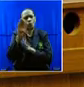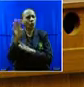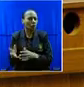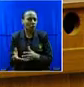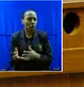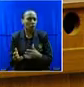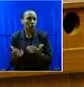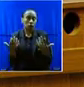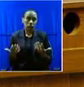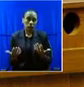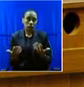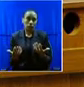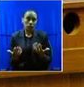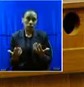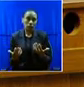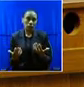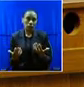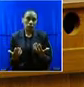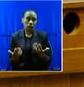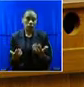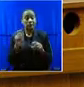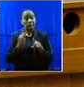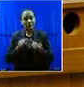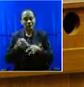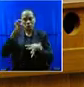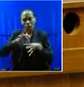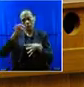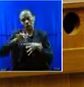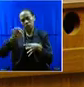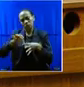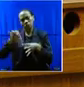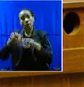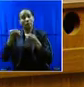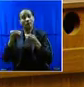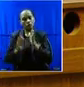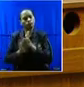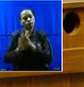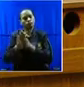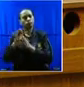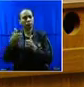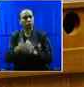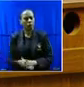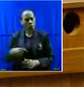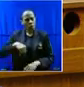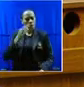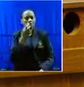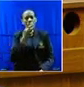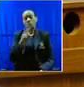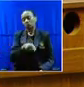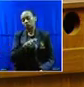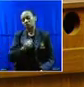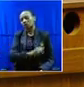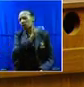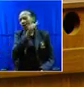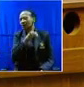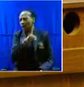and the expansion of many high-valued crops. We have positioned South Africa as one of the most